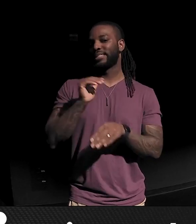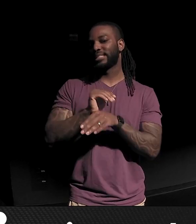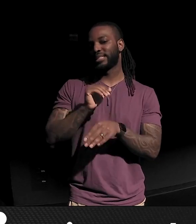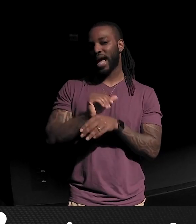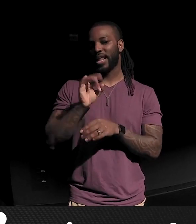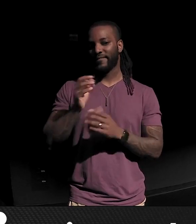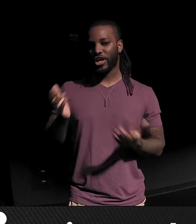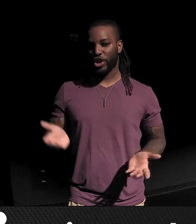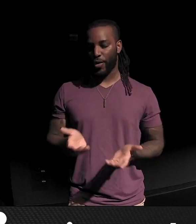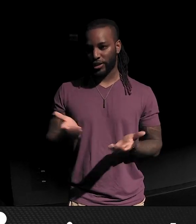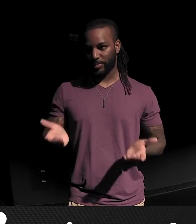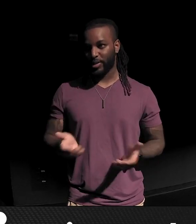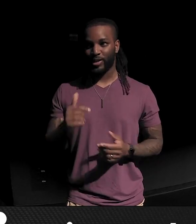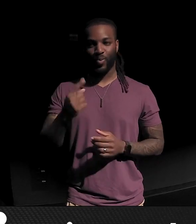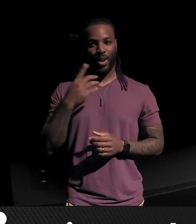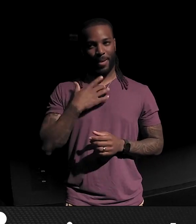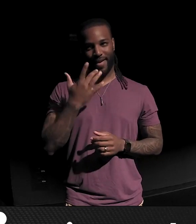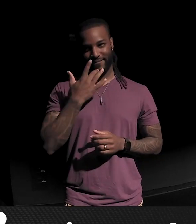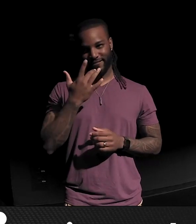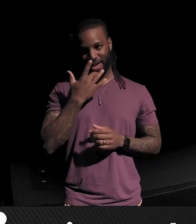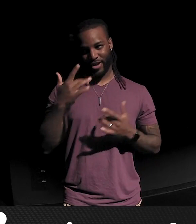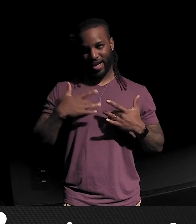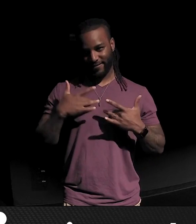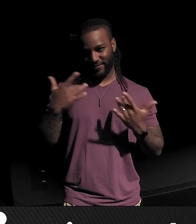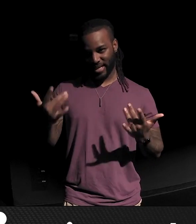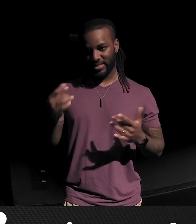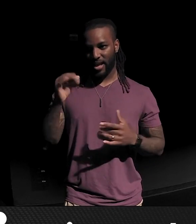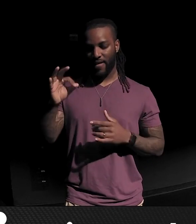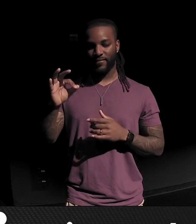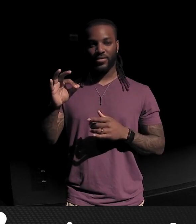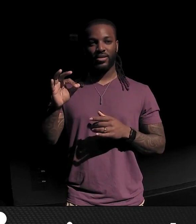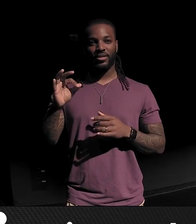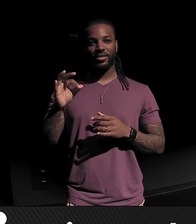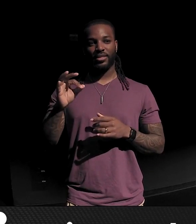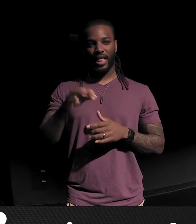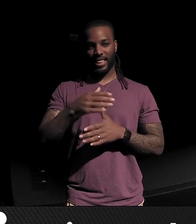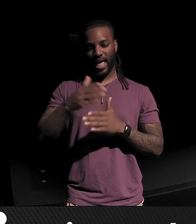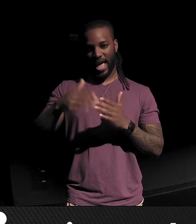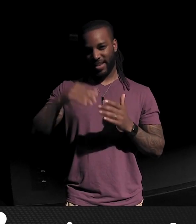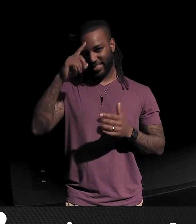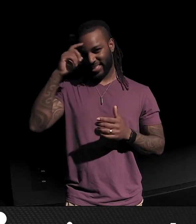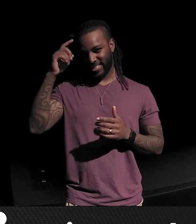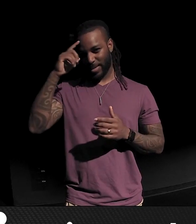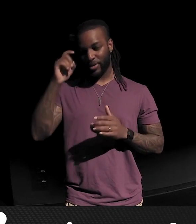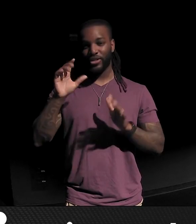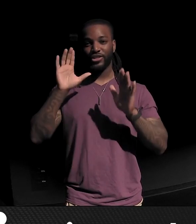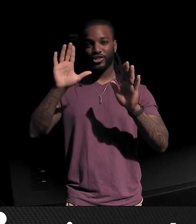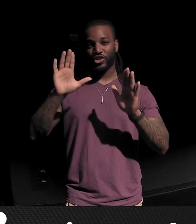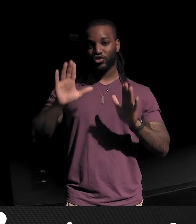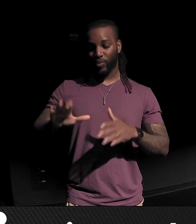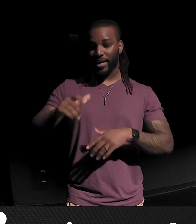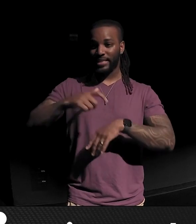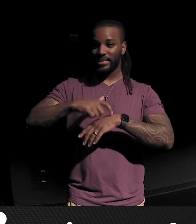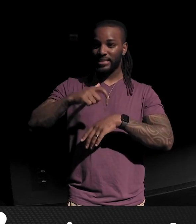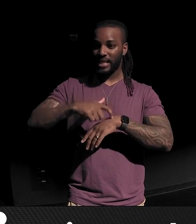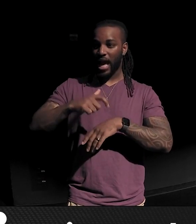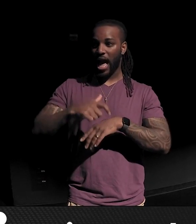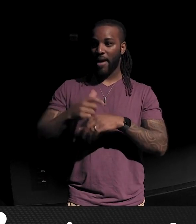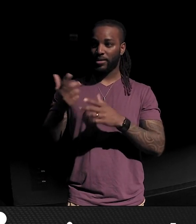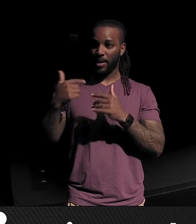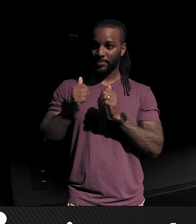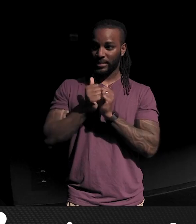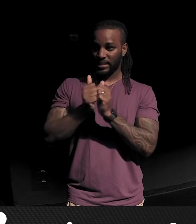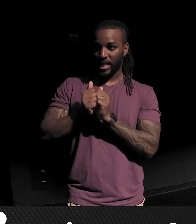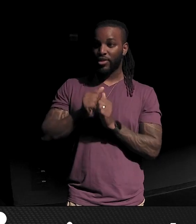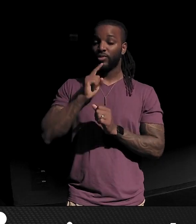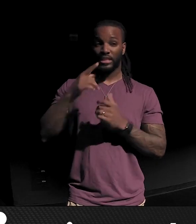Encouragement. So this is one of my favorite events of the end of the summer. It's just a great time to be together. This is really an